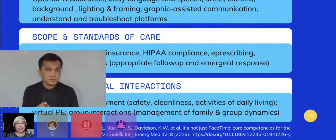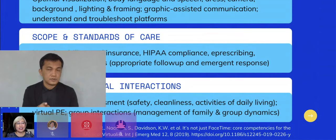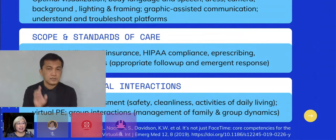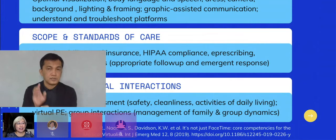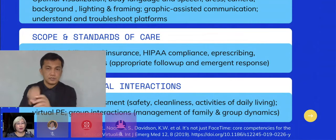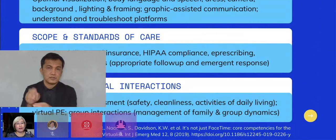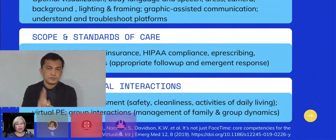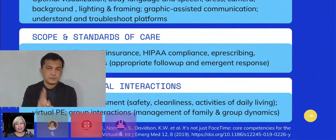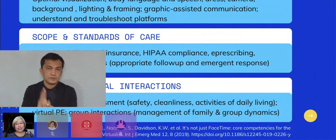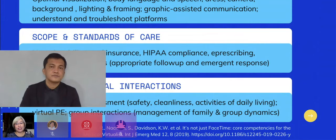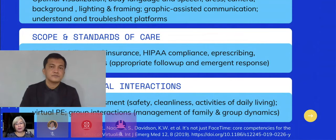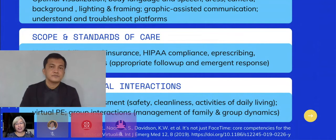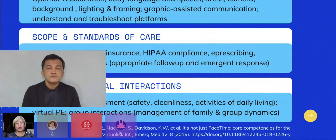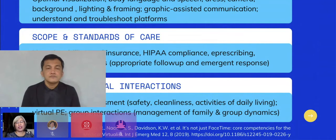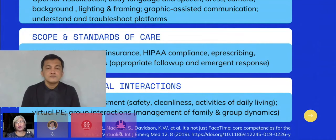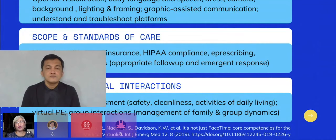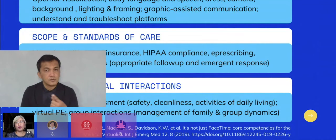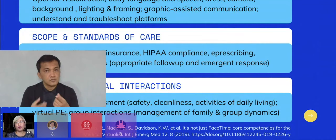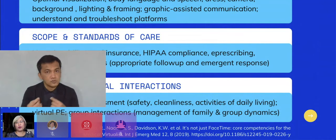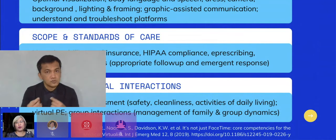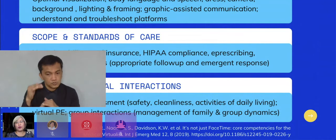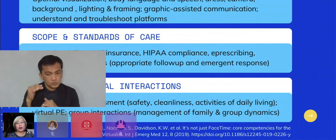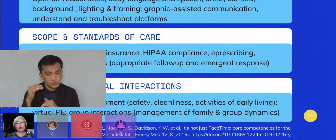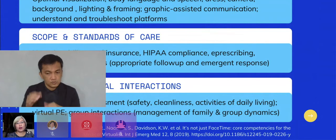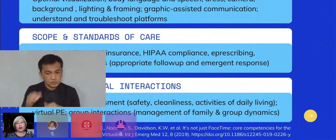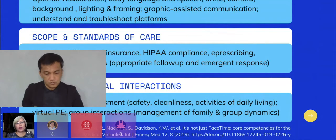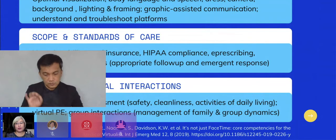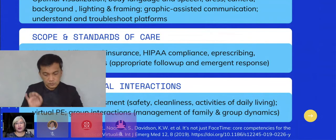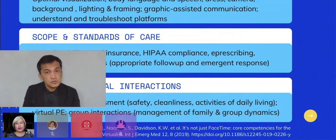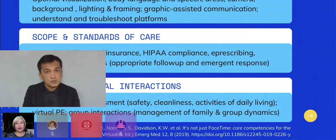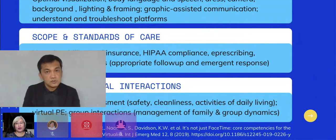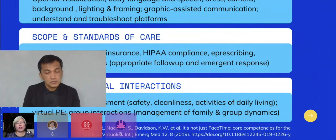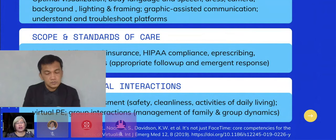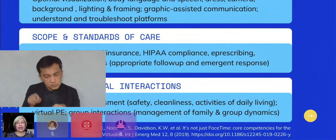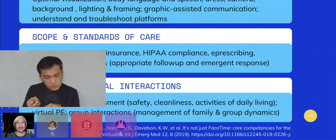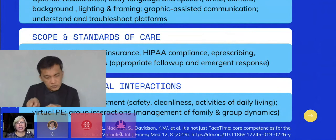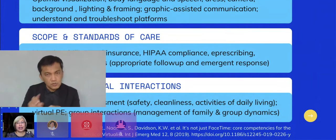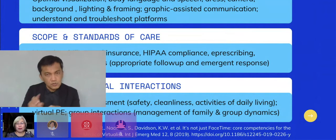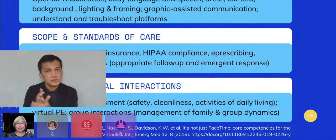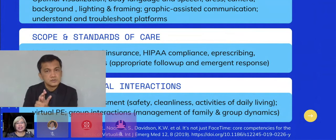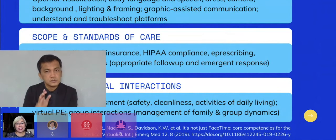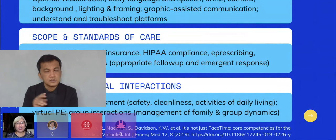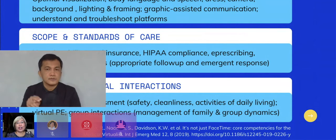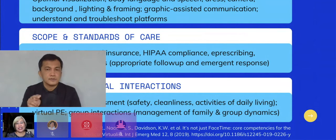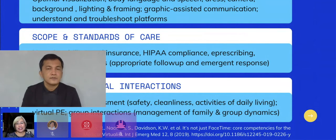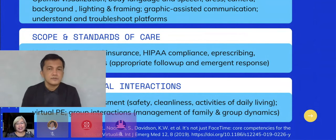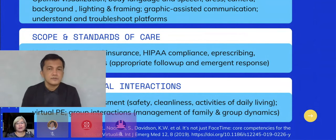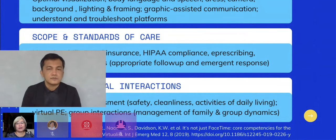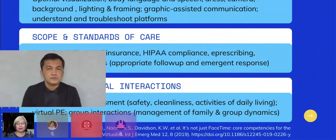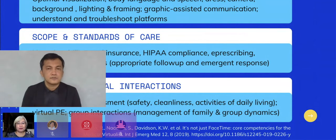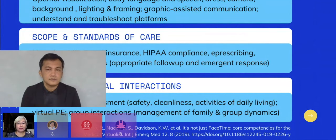happening inside the university. So in doing so, we hope to contribute to also looking at what competencies are